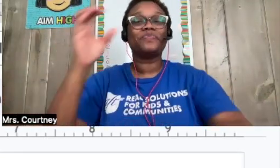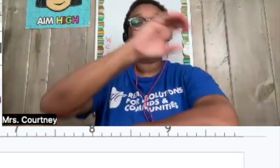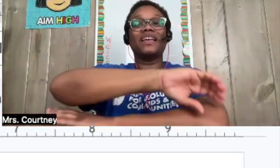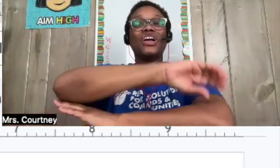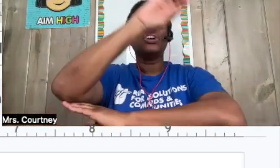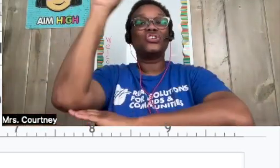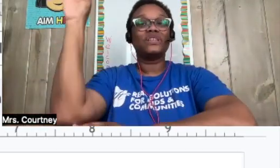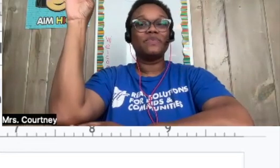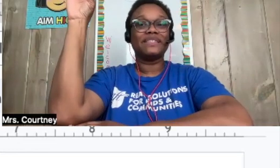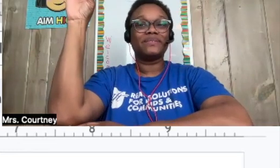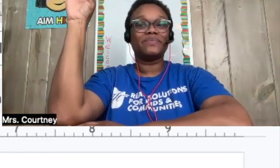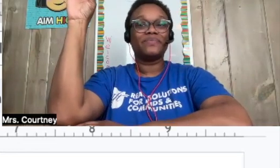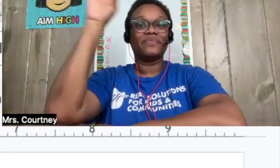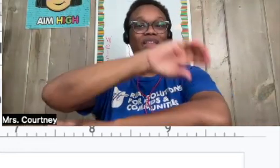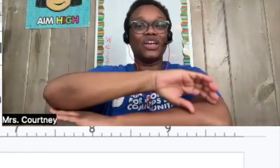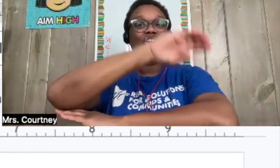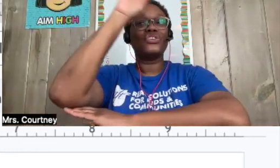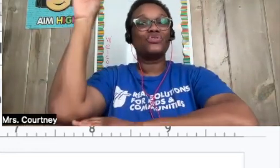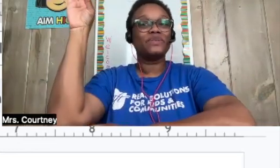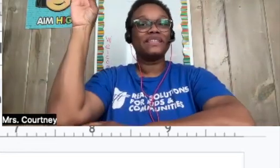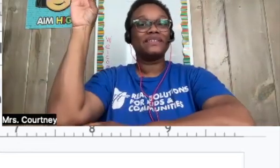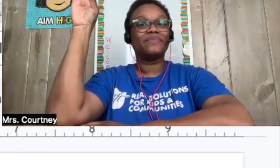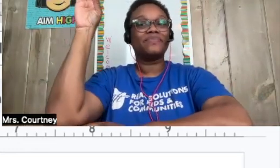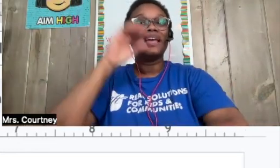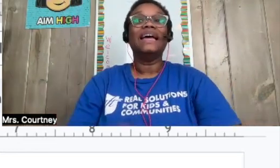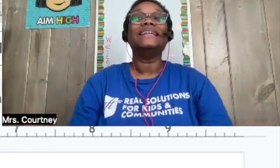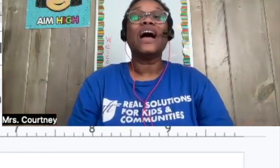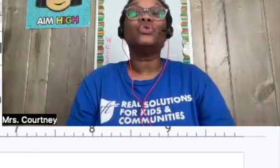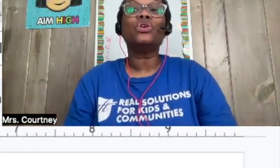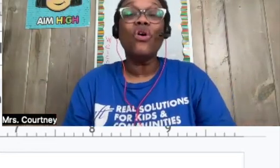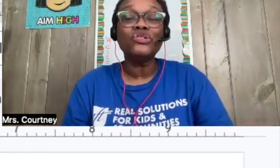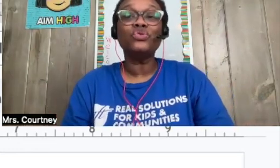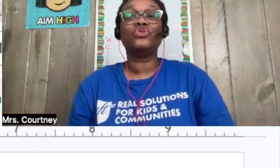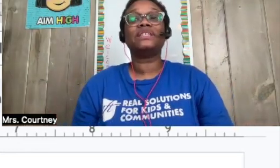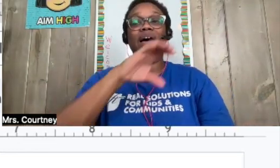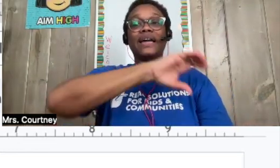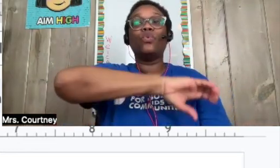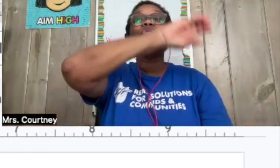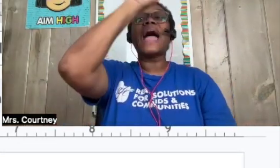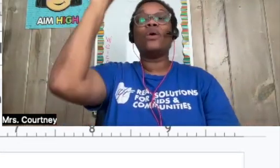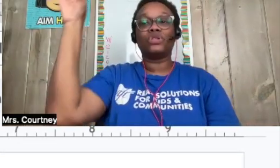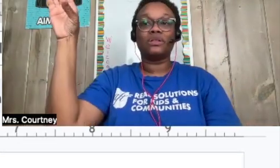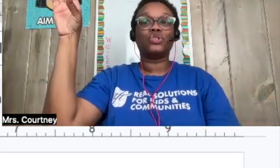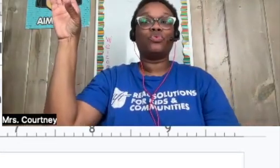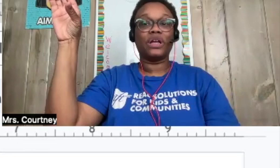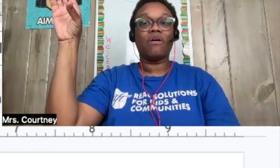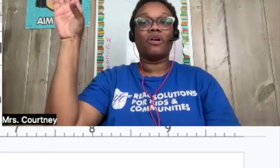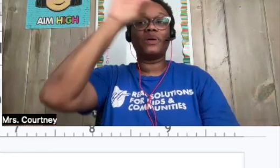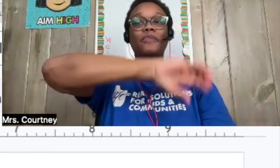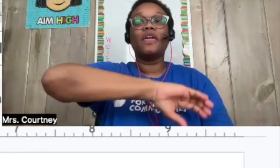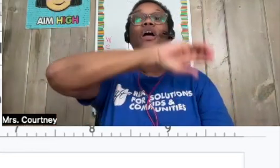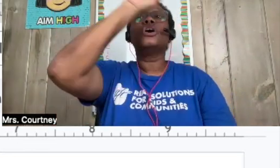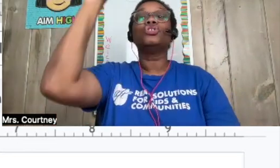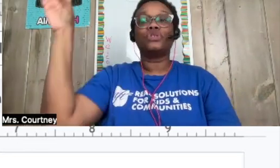time. Christmas, Christmas. Now you can also do the sign without the supporting